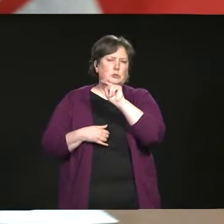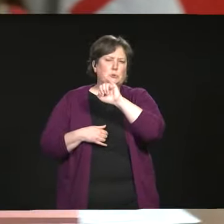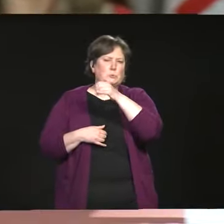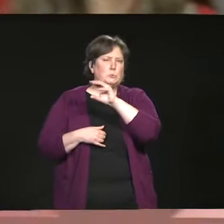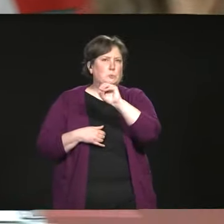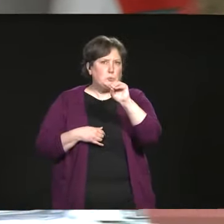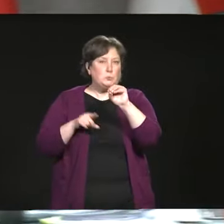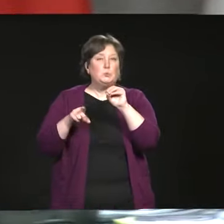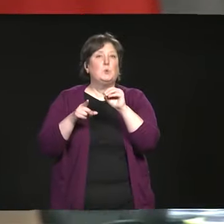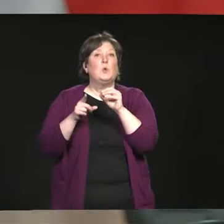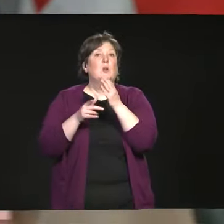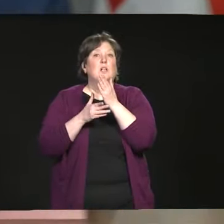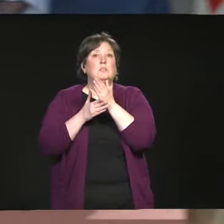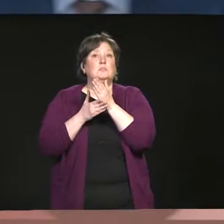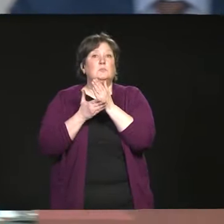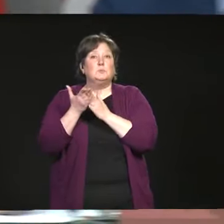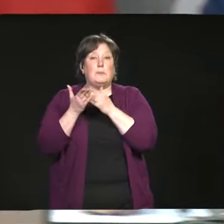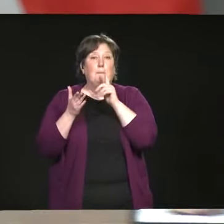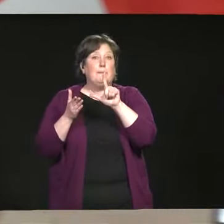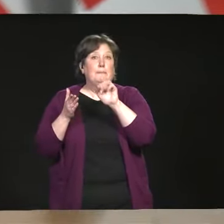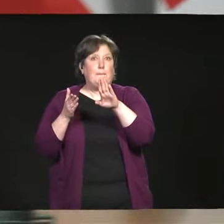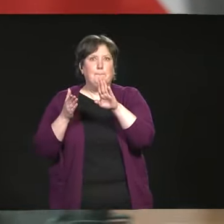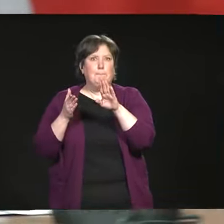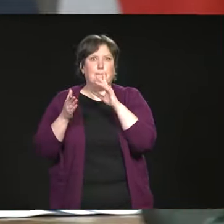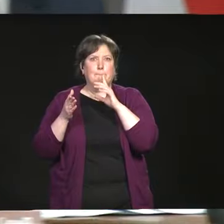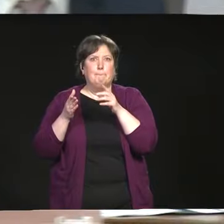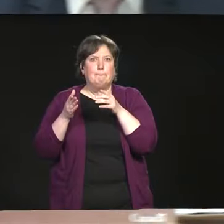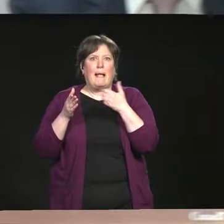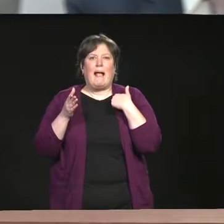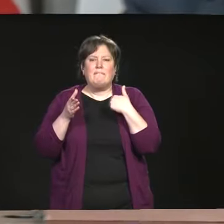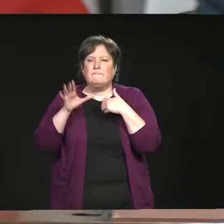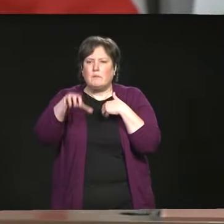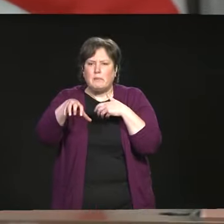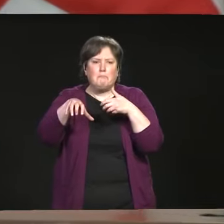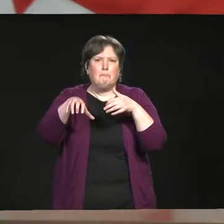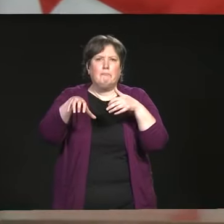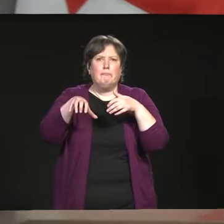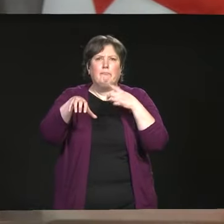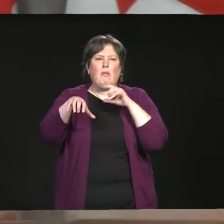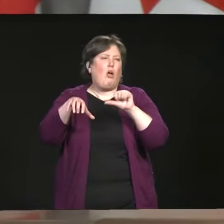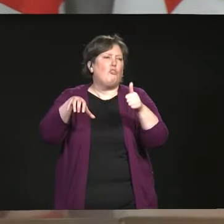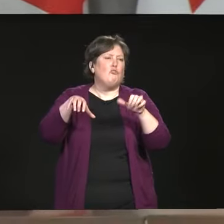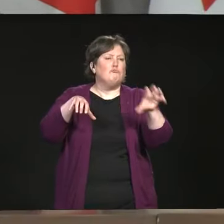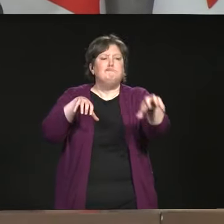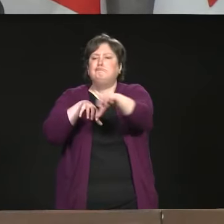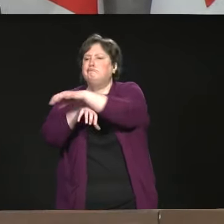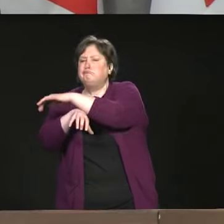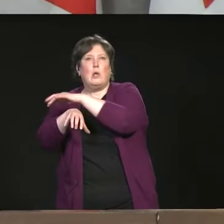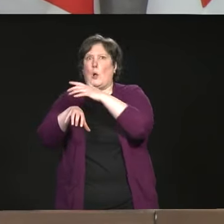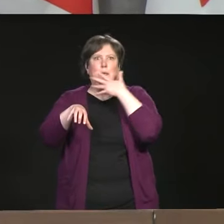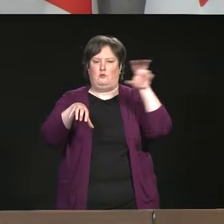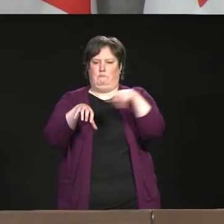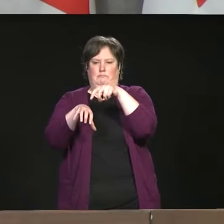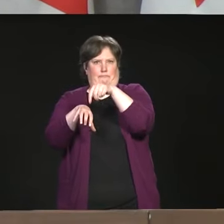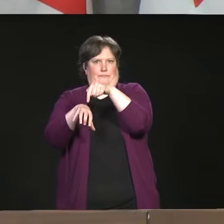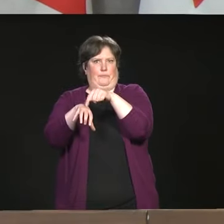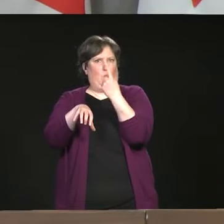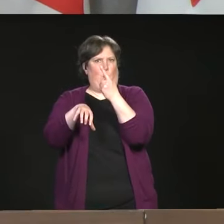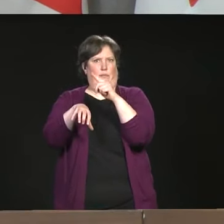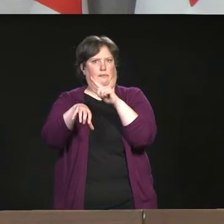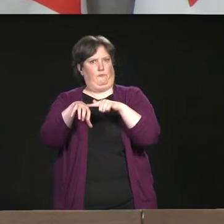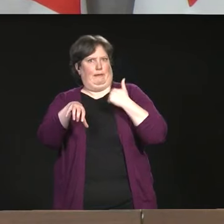being confirmed at the National Microbiology Lab? What is the service standard for returning results to